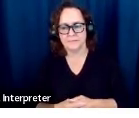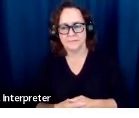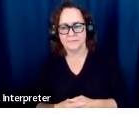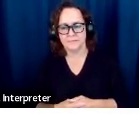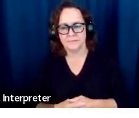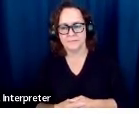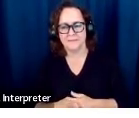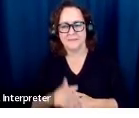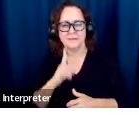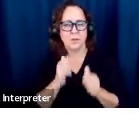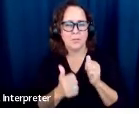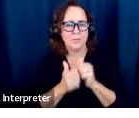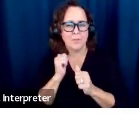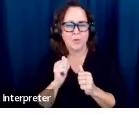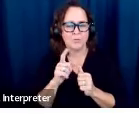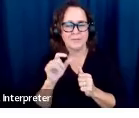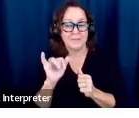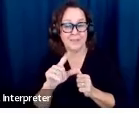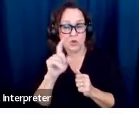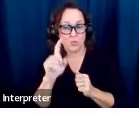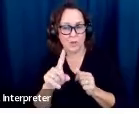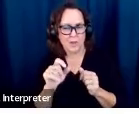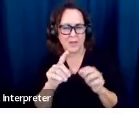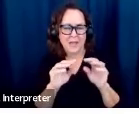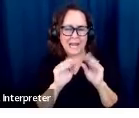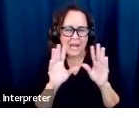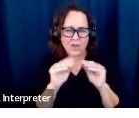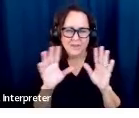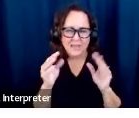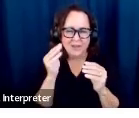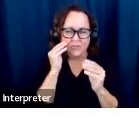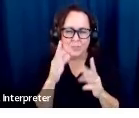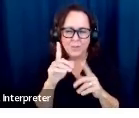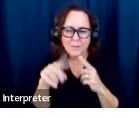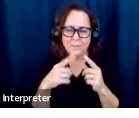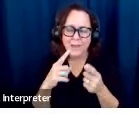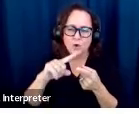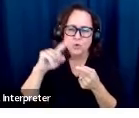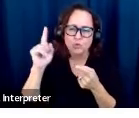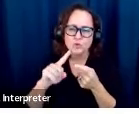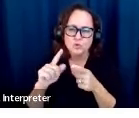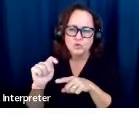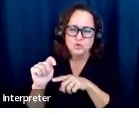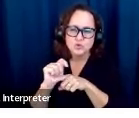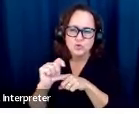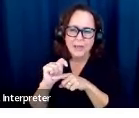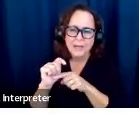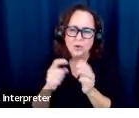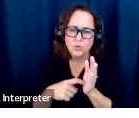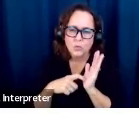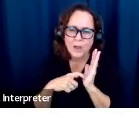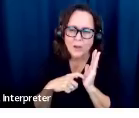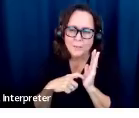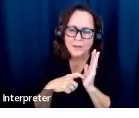This is mostly just asking for clarification around the reduced training requirement for